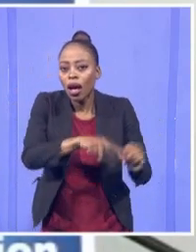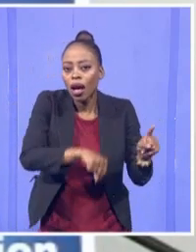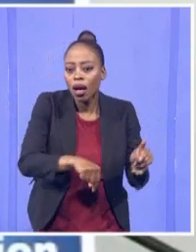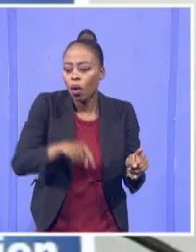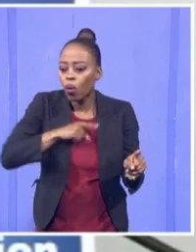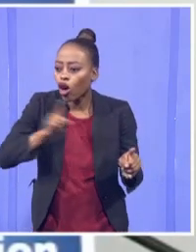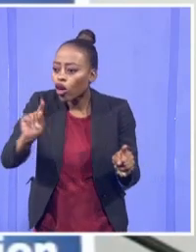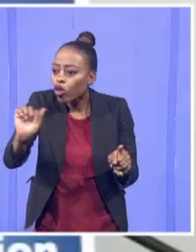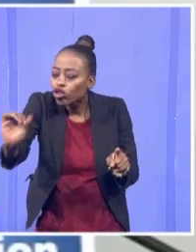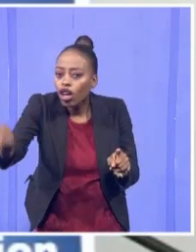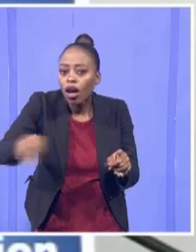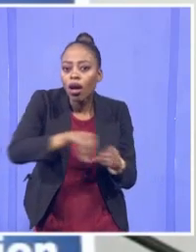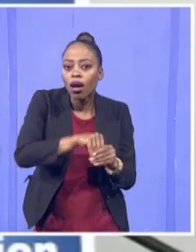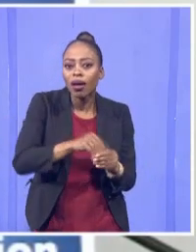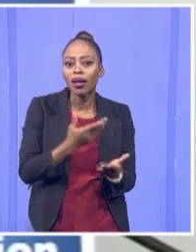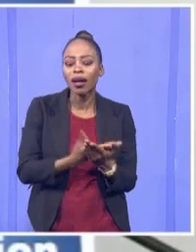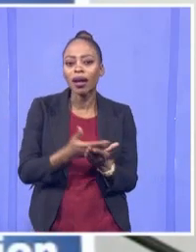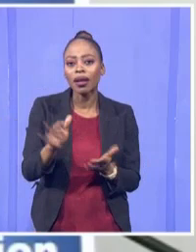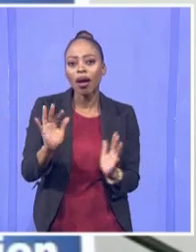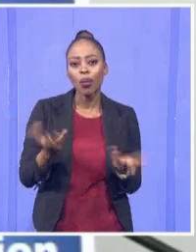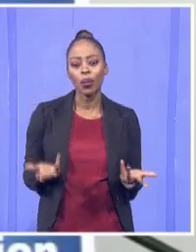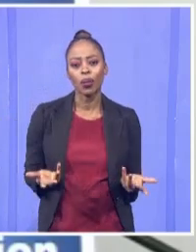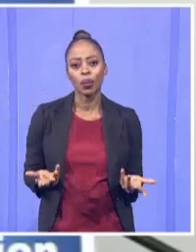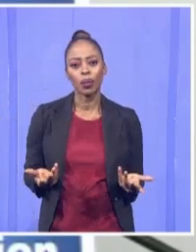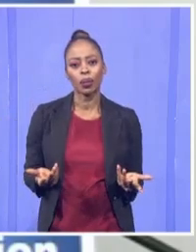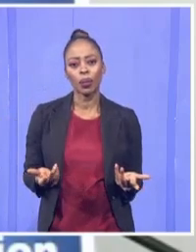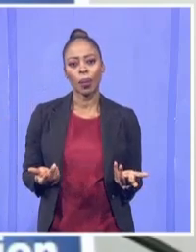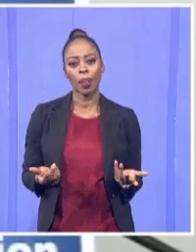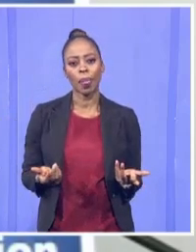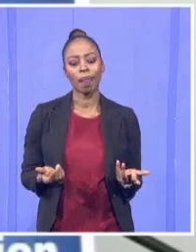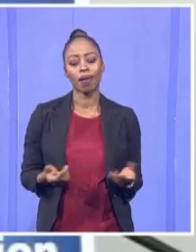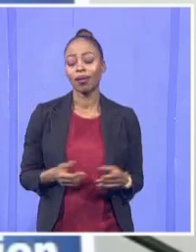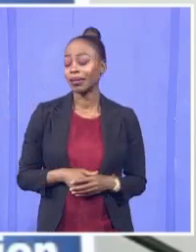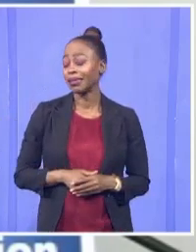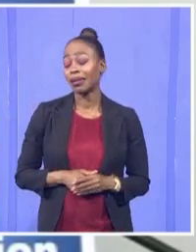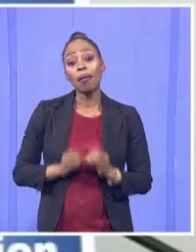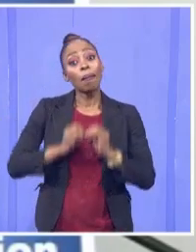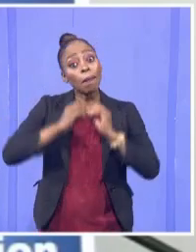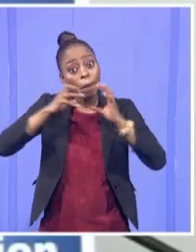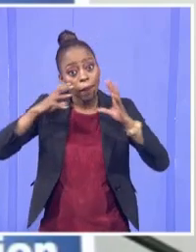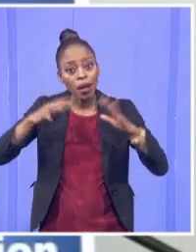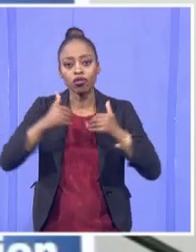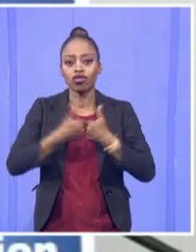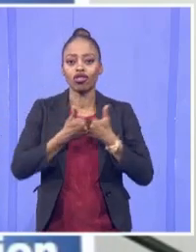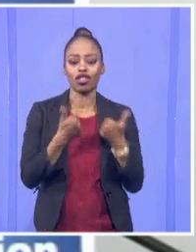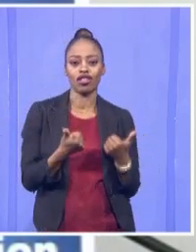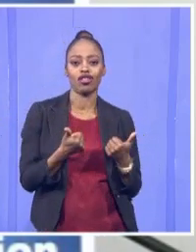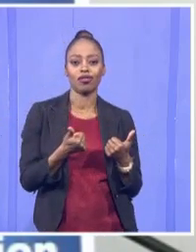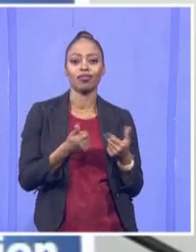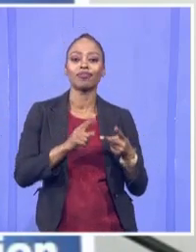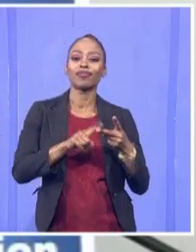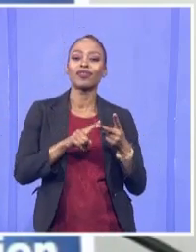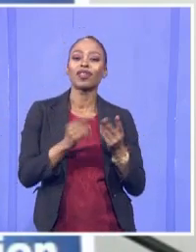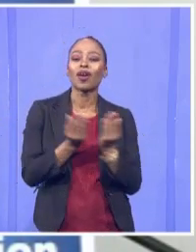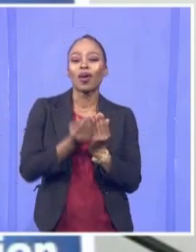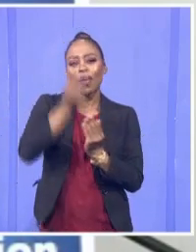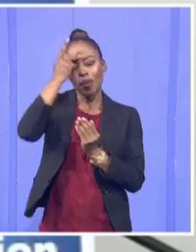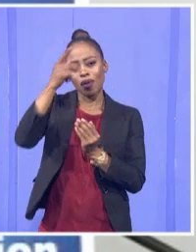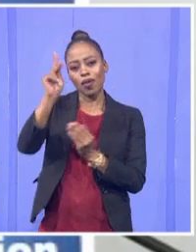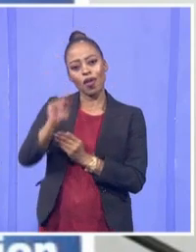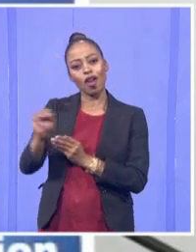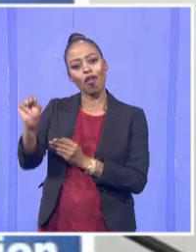child to be in that school? So it's a huge number. The second school is in Pretoria